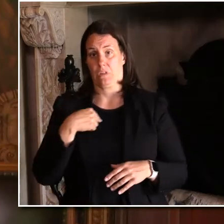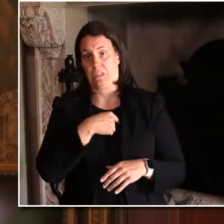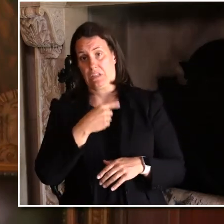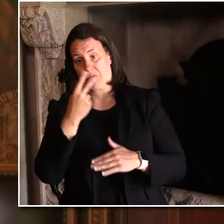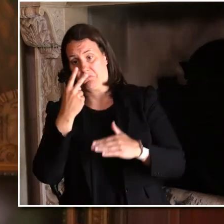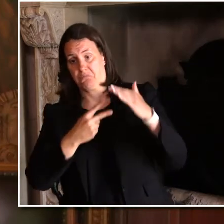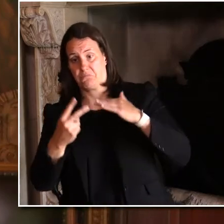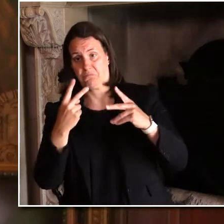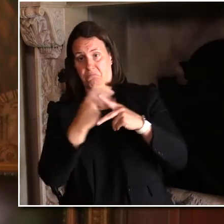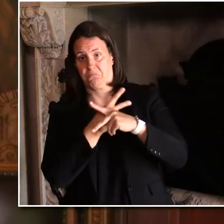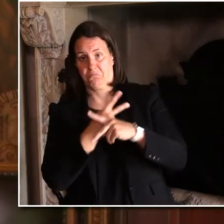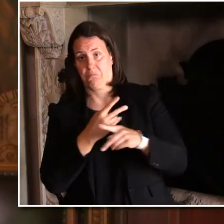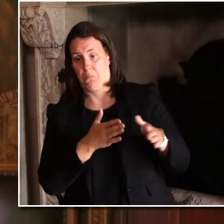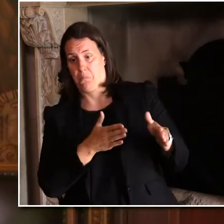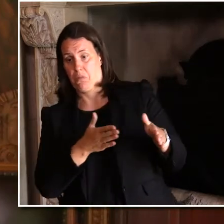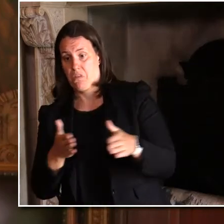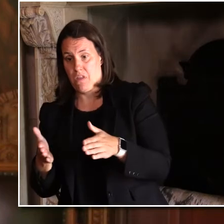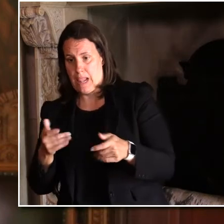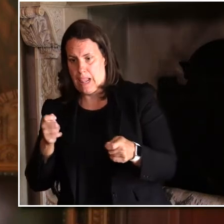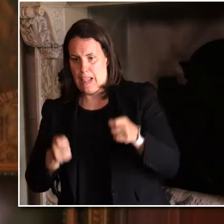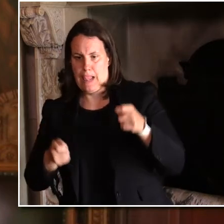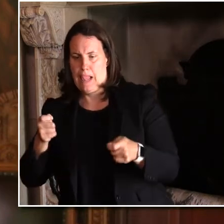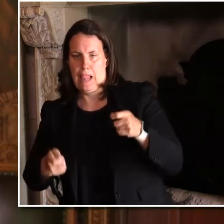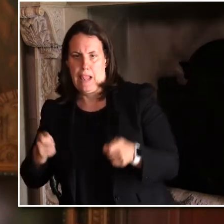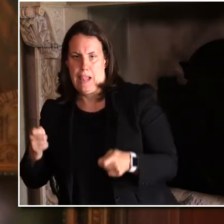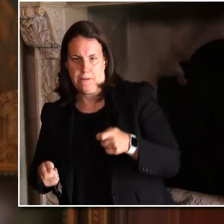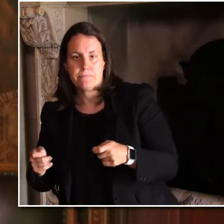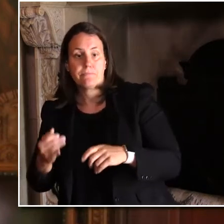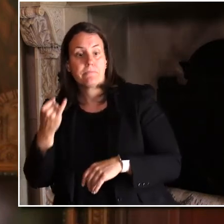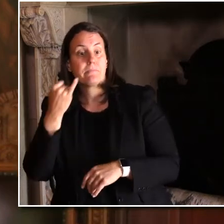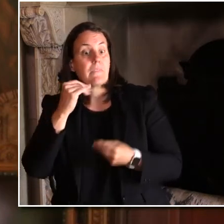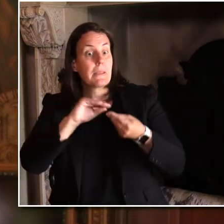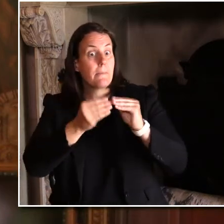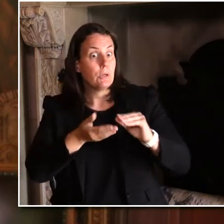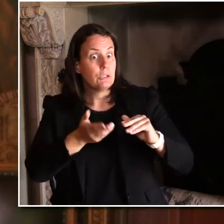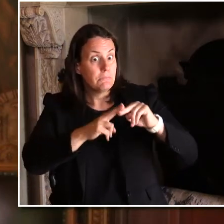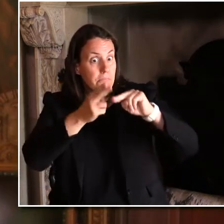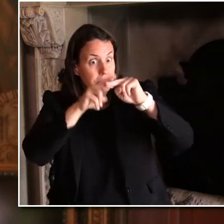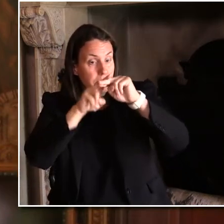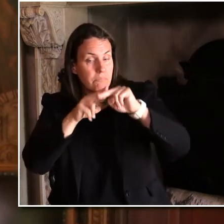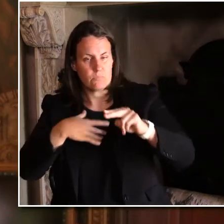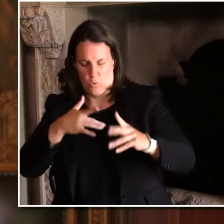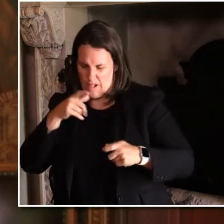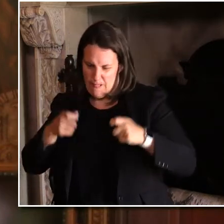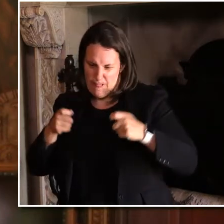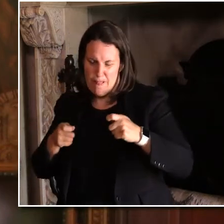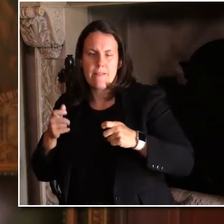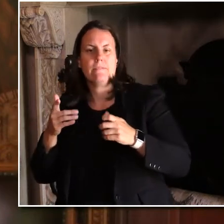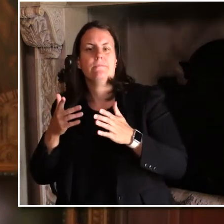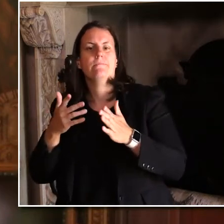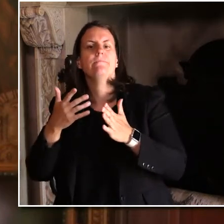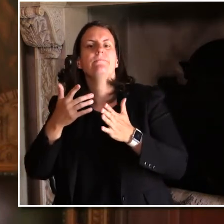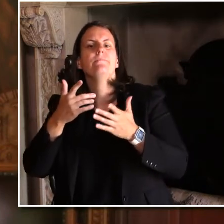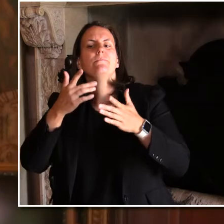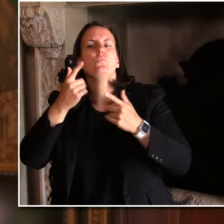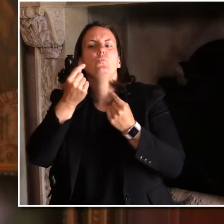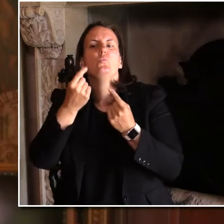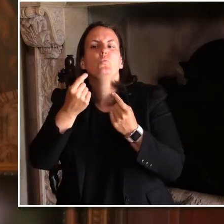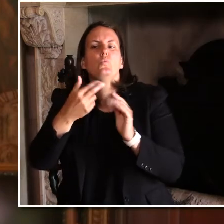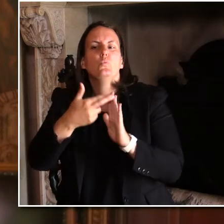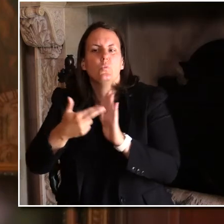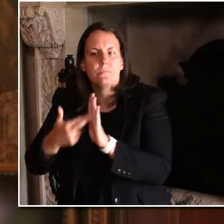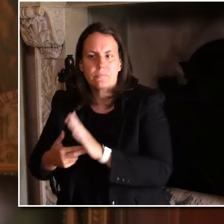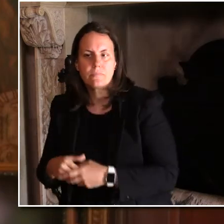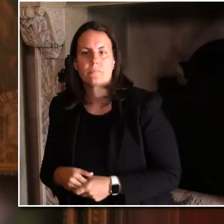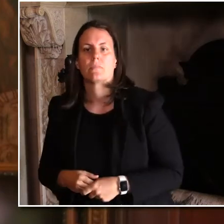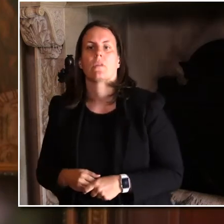now, the tools we have are expanded testing. When we find cases, doing detailed investigations,